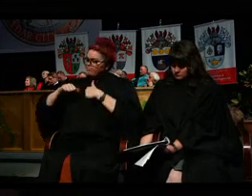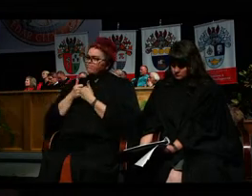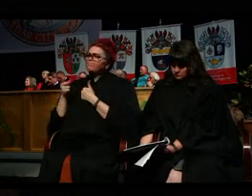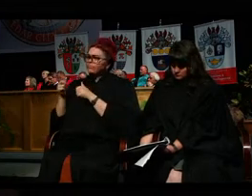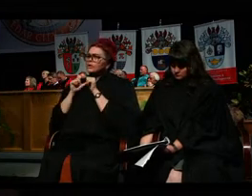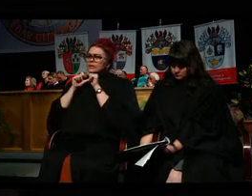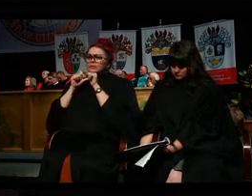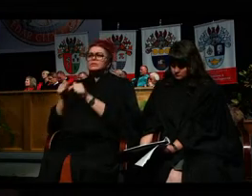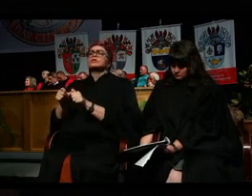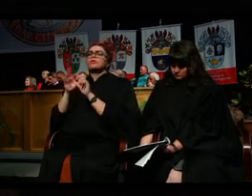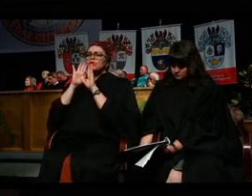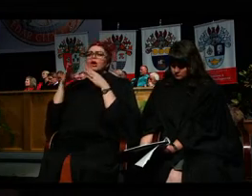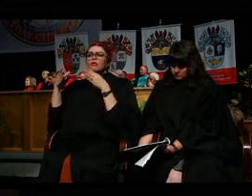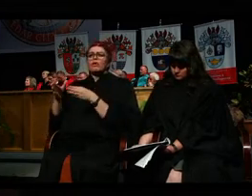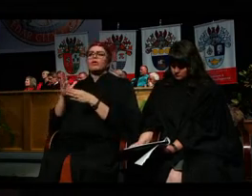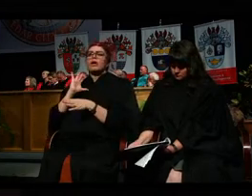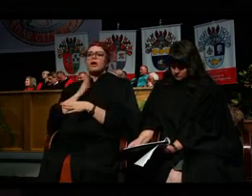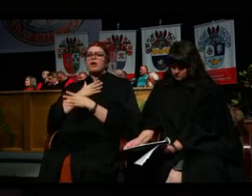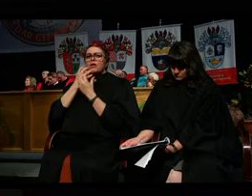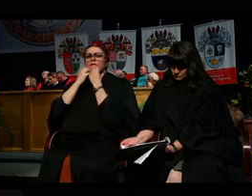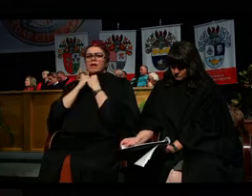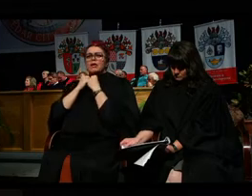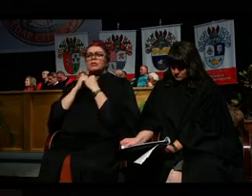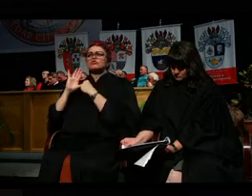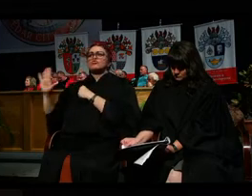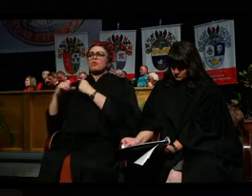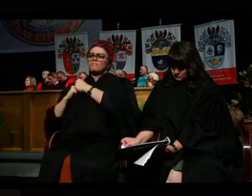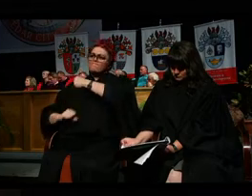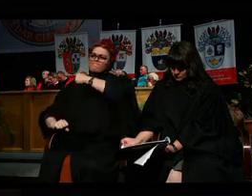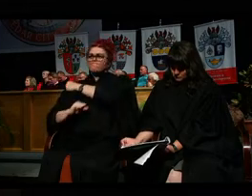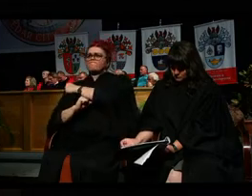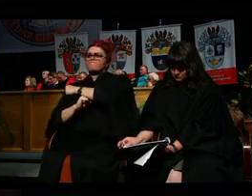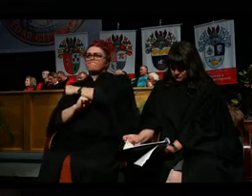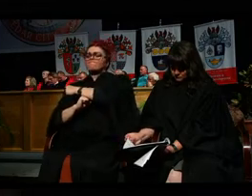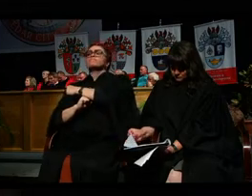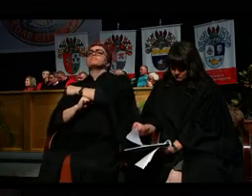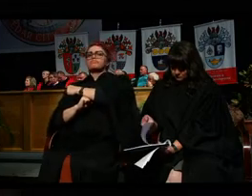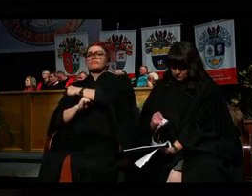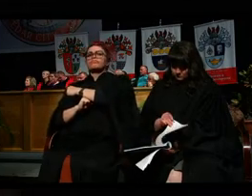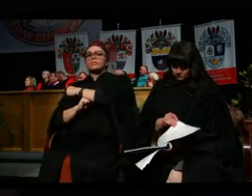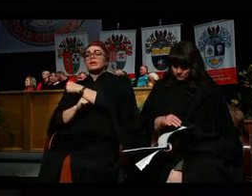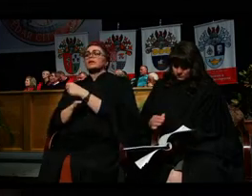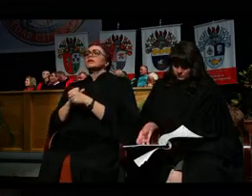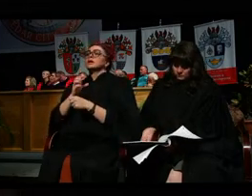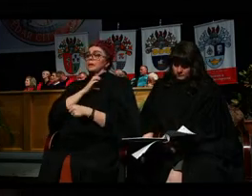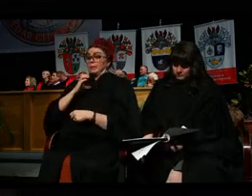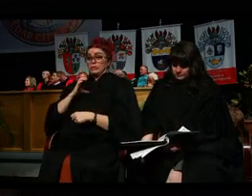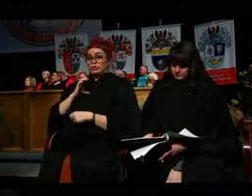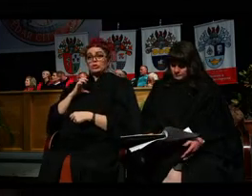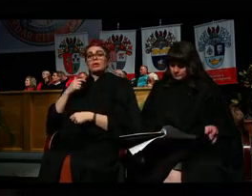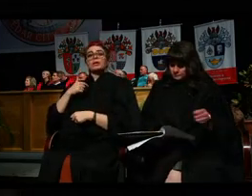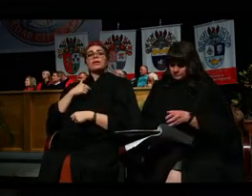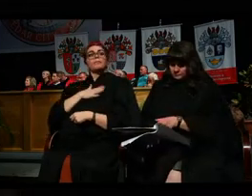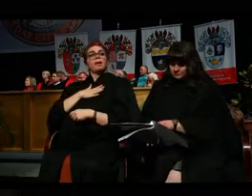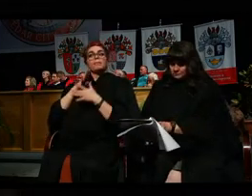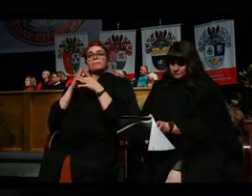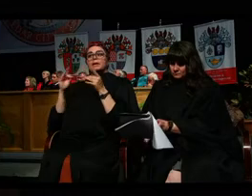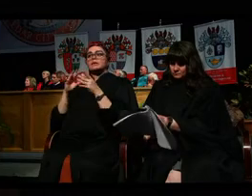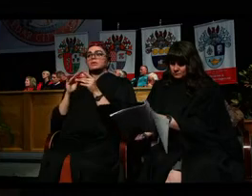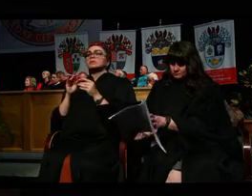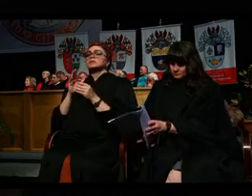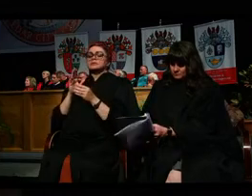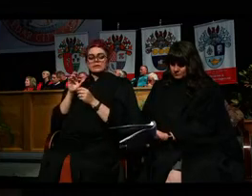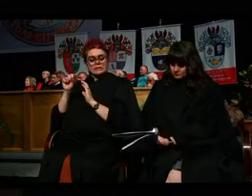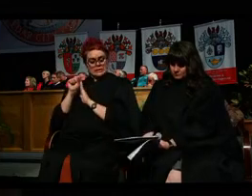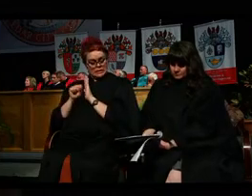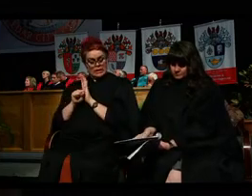making these values a cornerstone of your presidency. As commissioner, my message to our state universities,